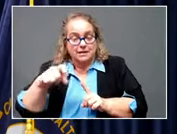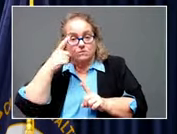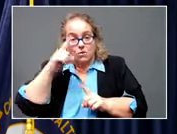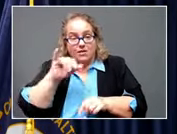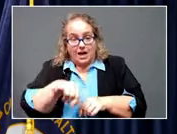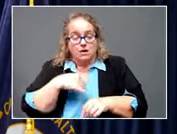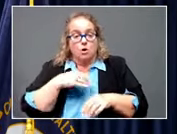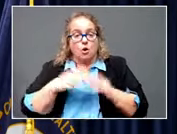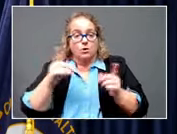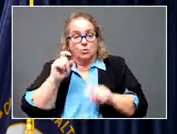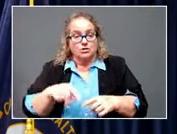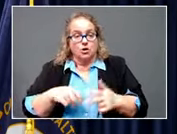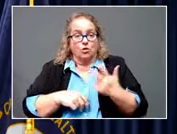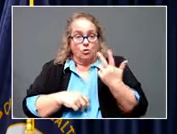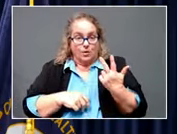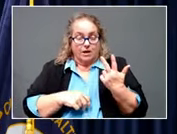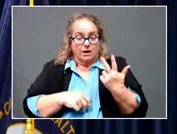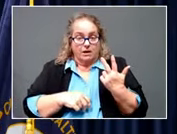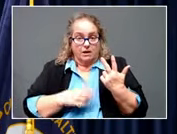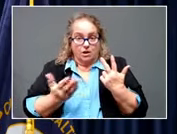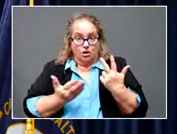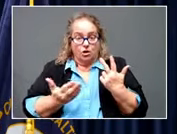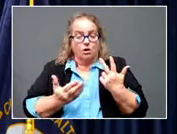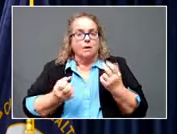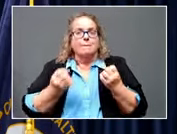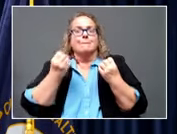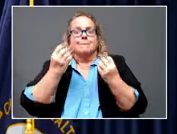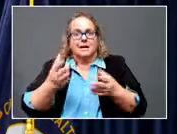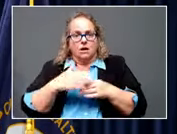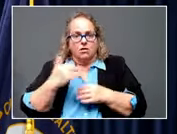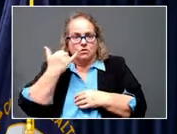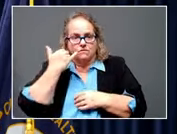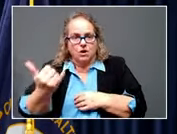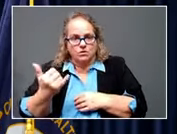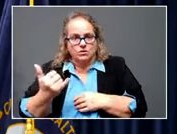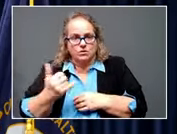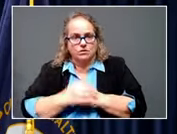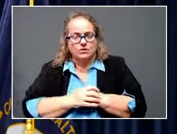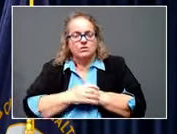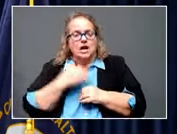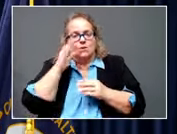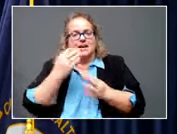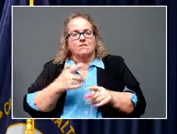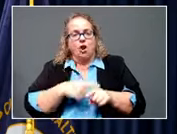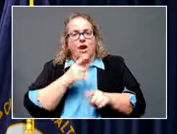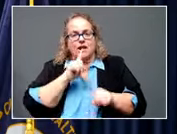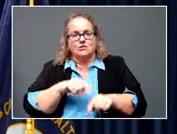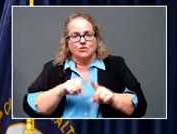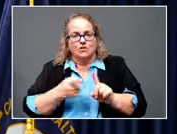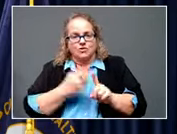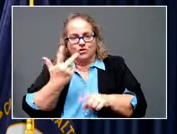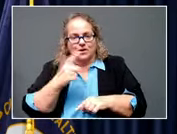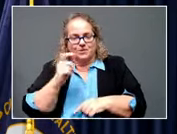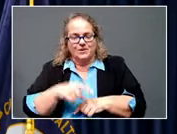a ton on the phone. So I'll give really long answers to the first three questions and see who hangs on the line. So